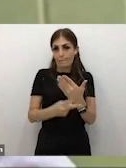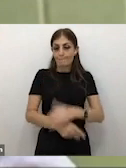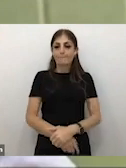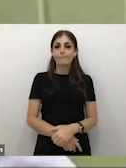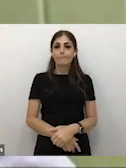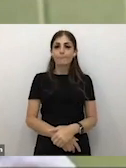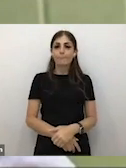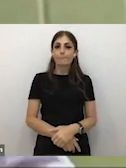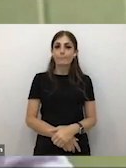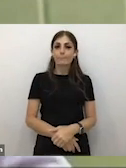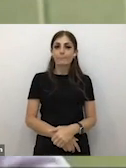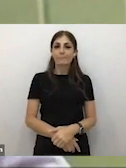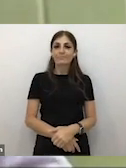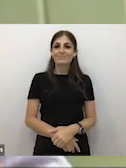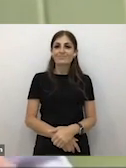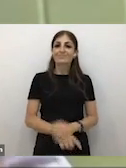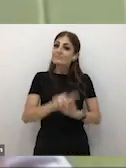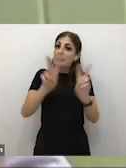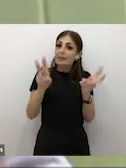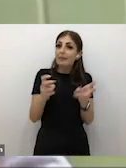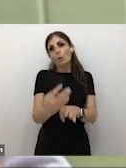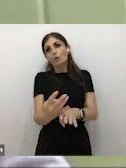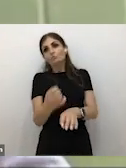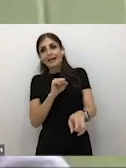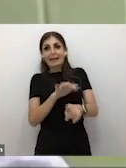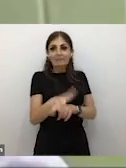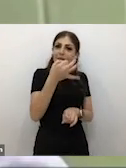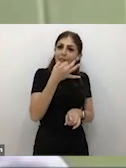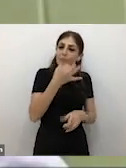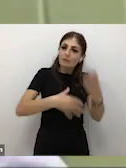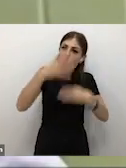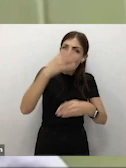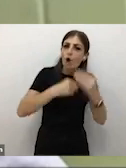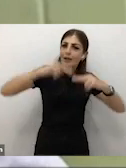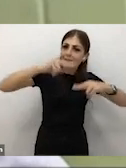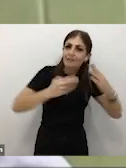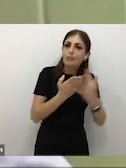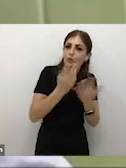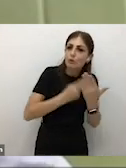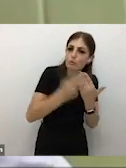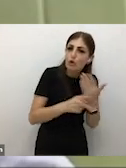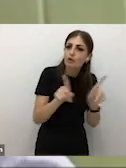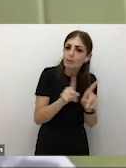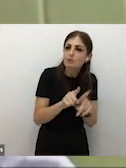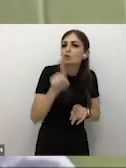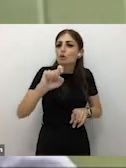The themes will influence some of the learning and the development that you do in the program, so you should